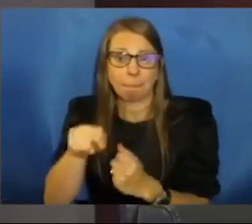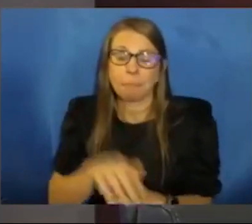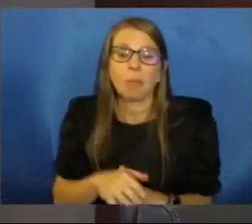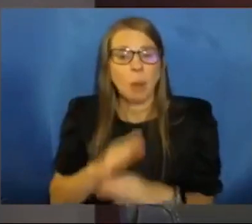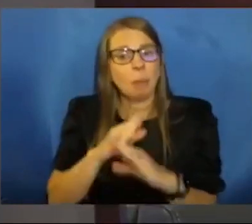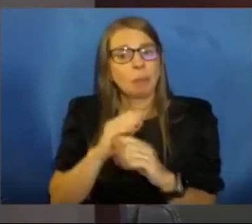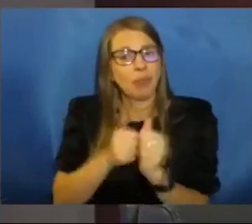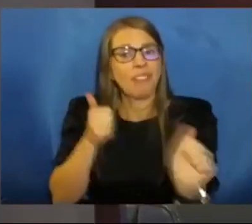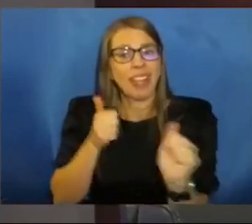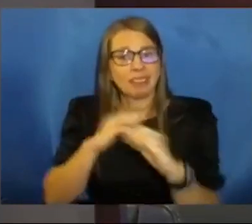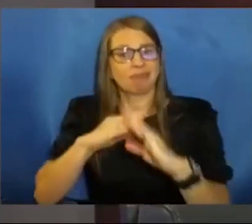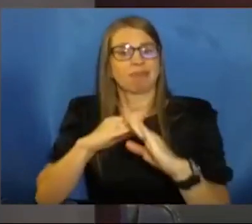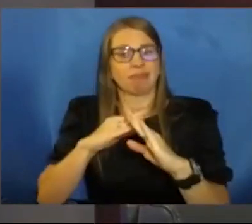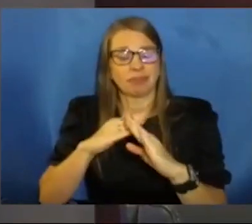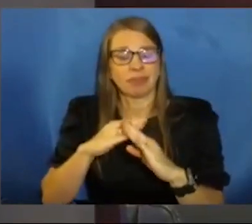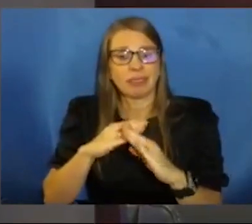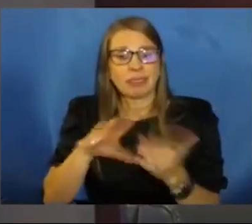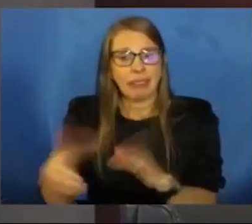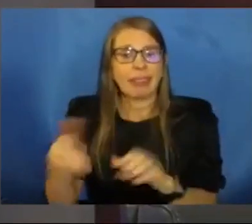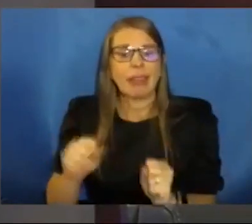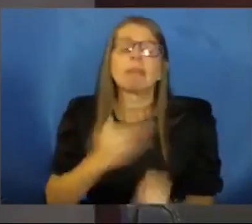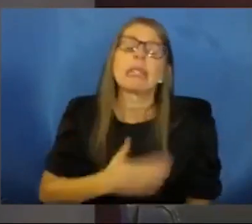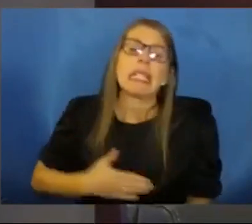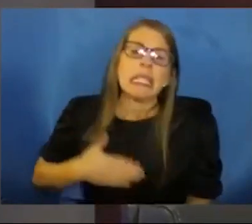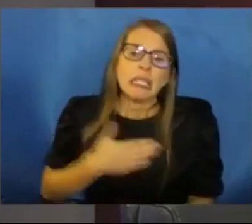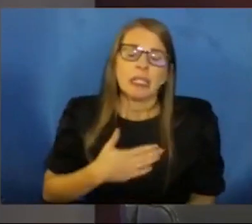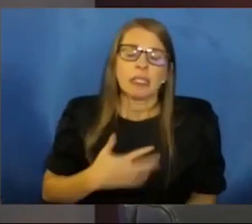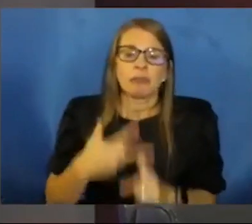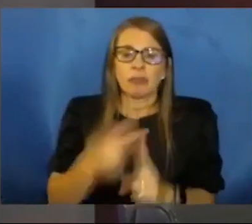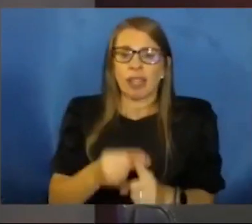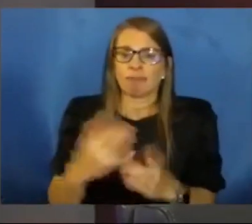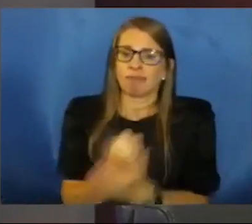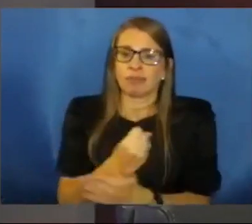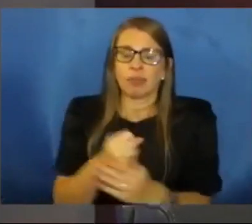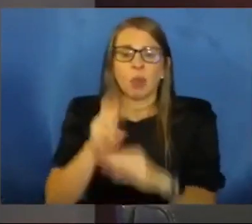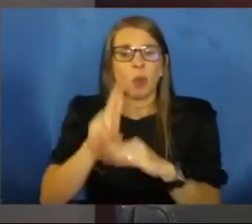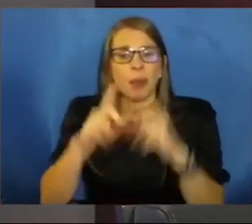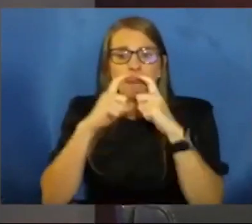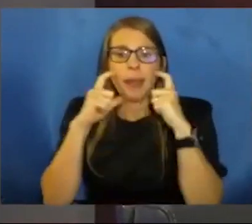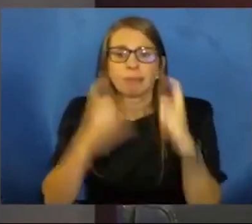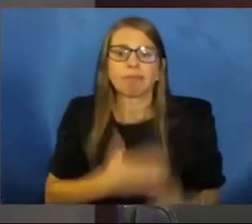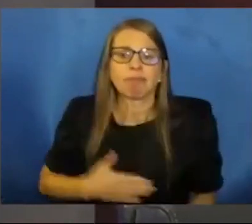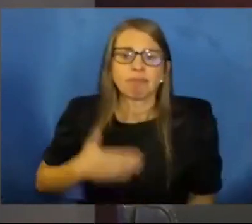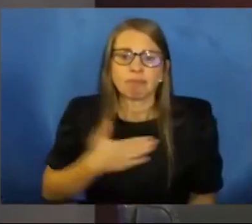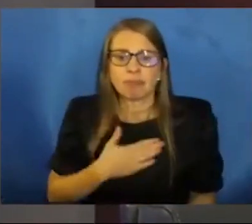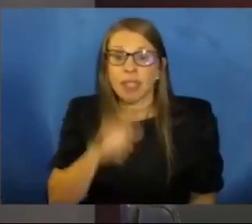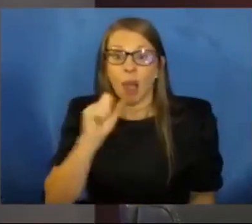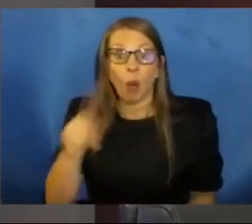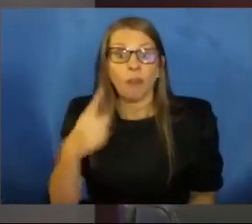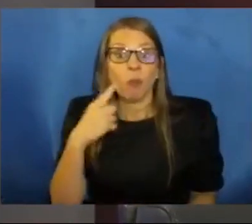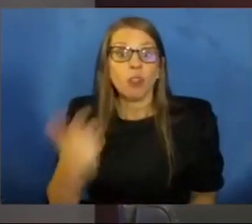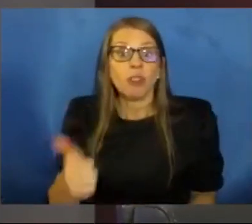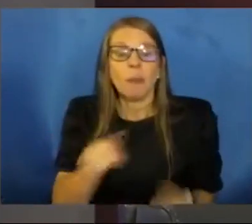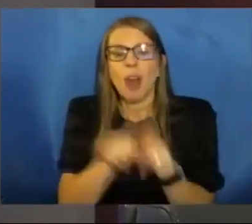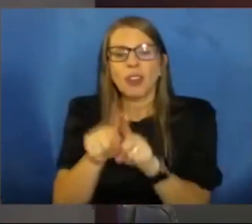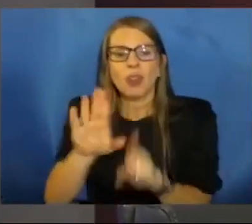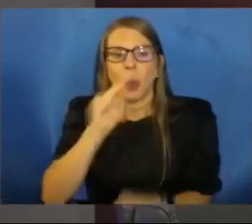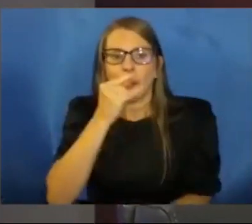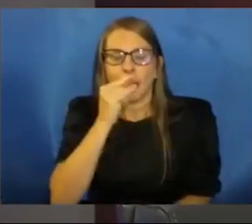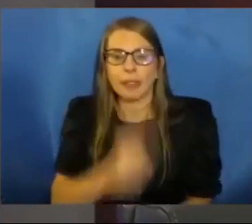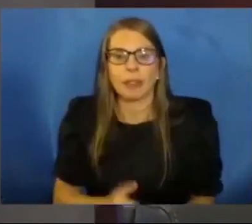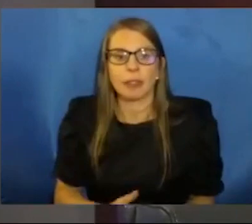community and also around the nation are unvaccinated for going to the hospital. So please continue to get vaccinated. We know